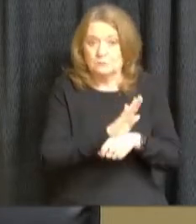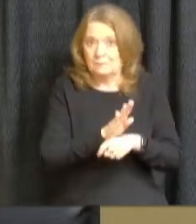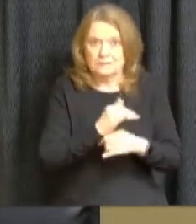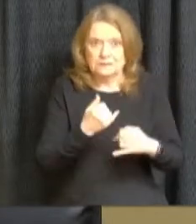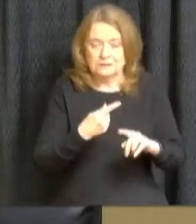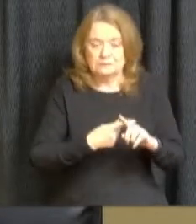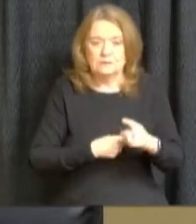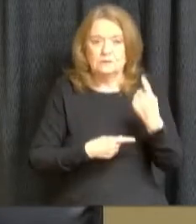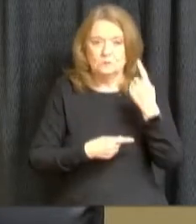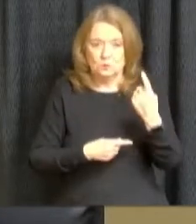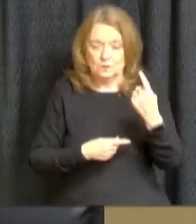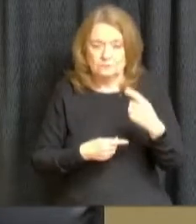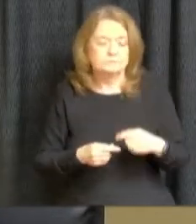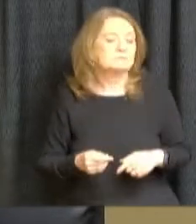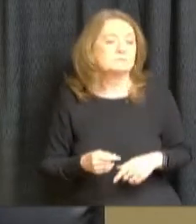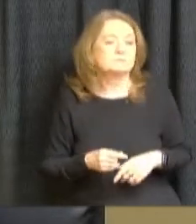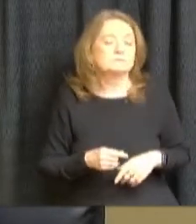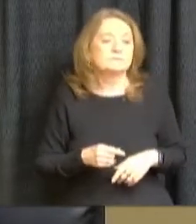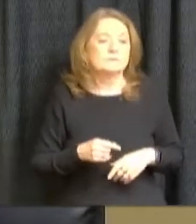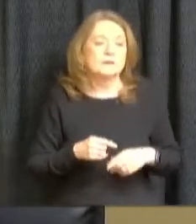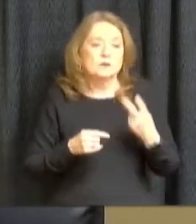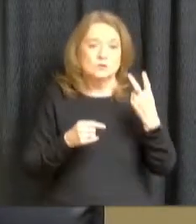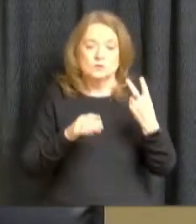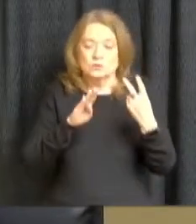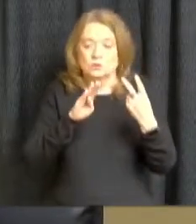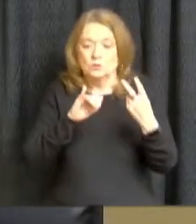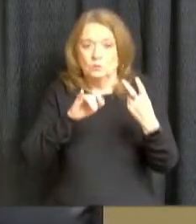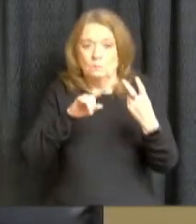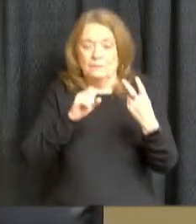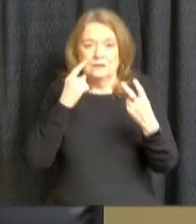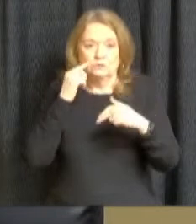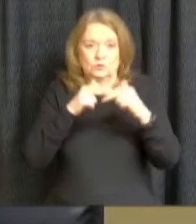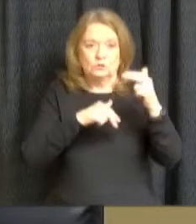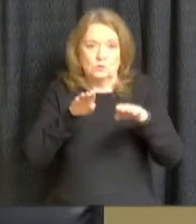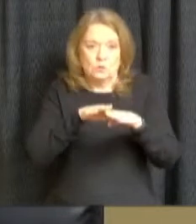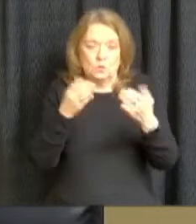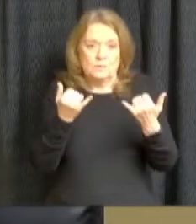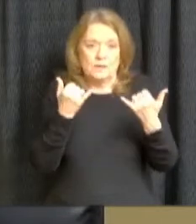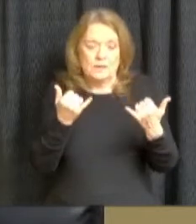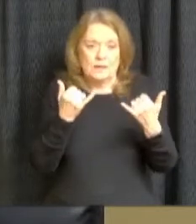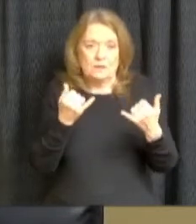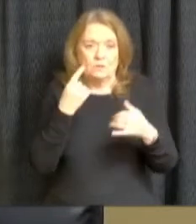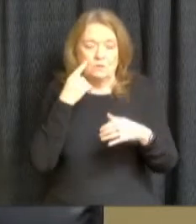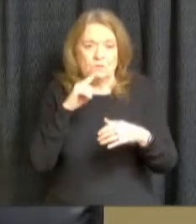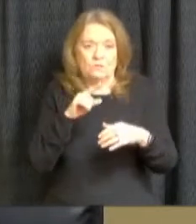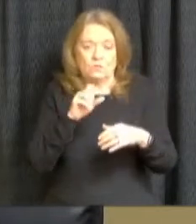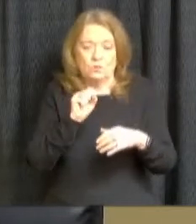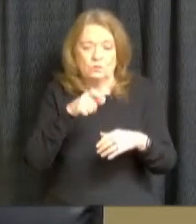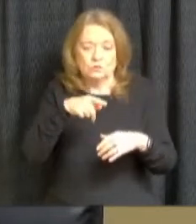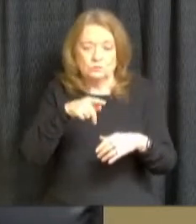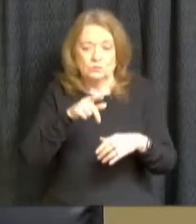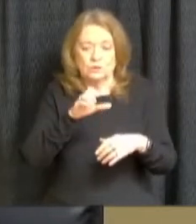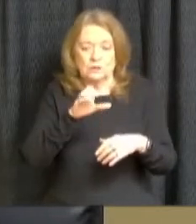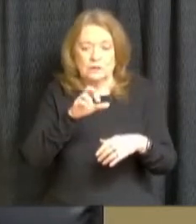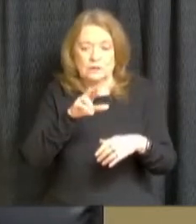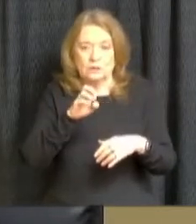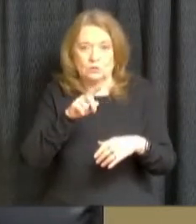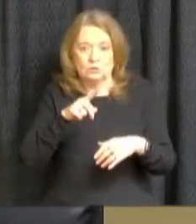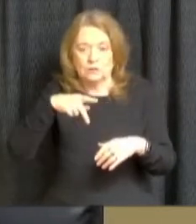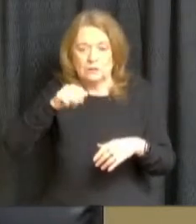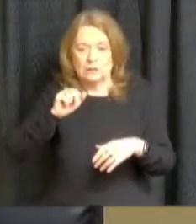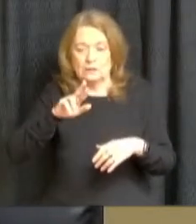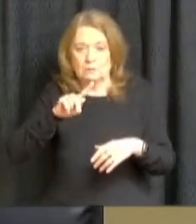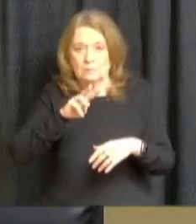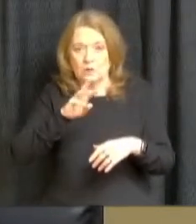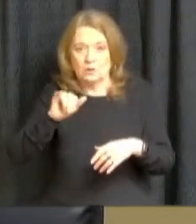1. There are 2 bids for constructions that are open now for Spring Creek Parkway and